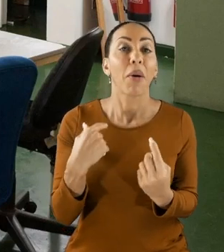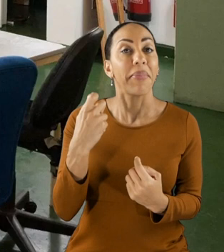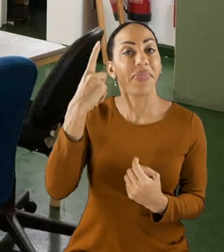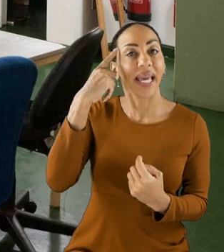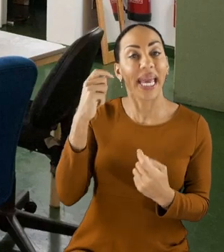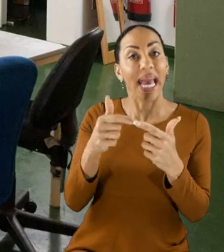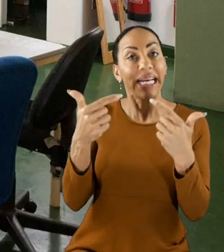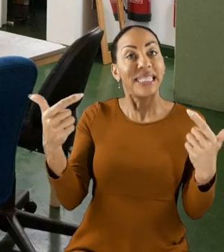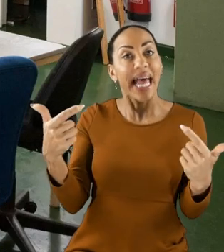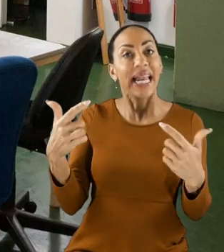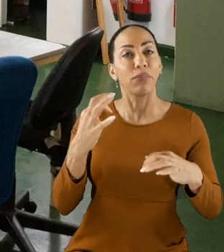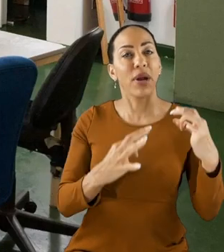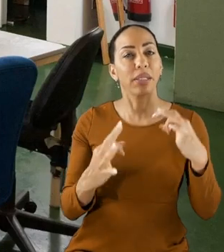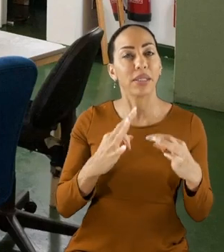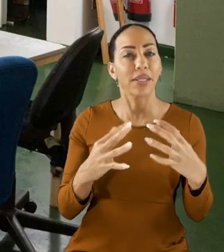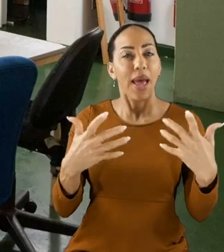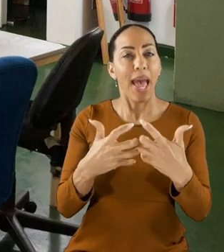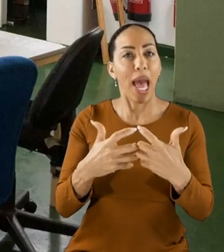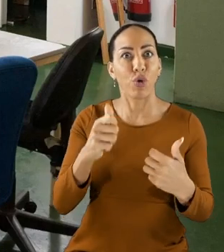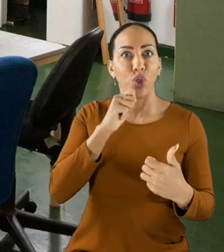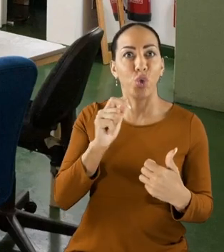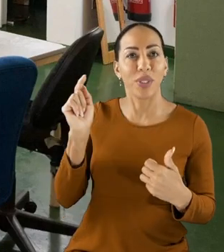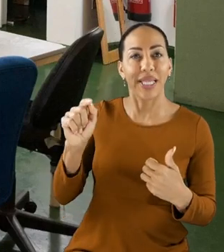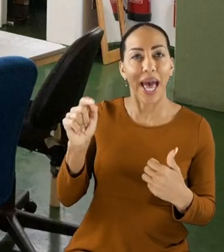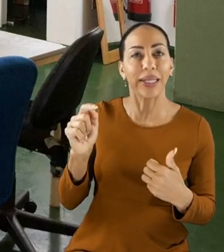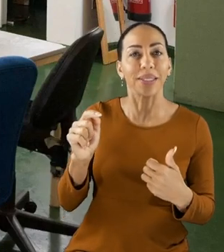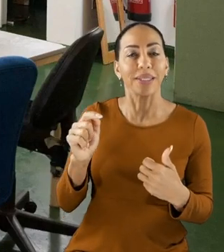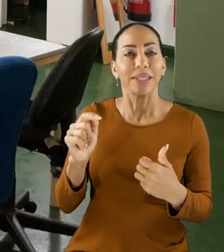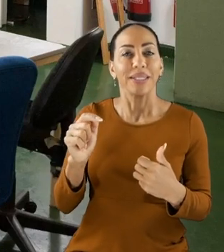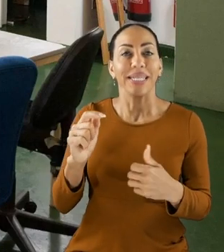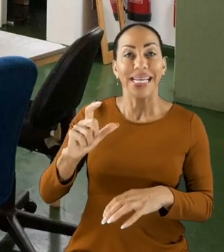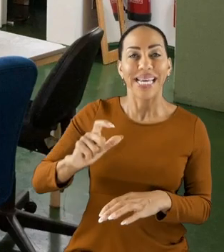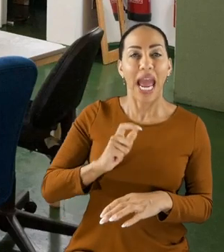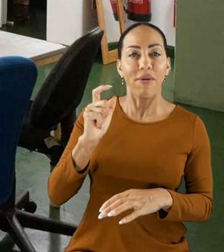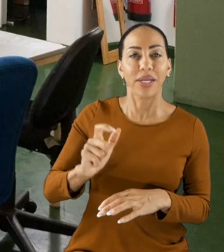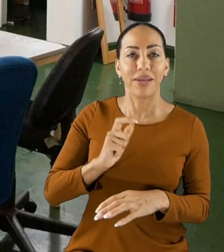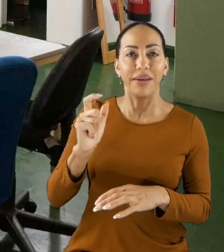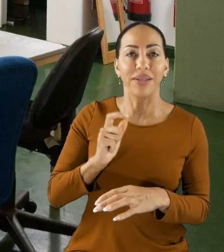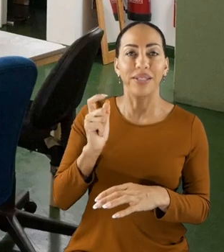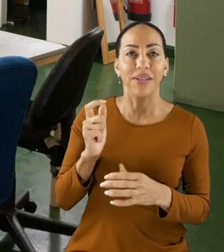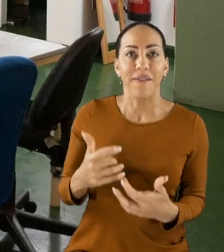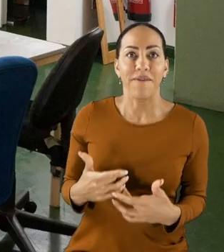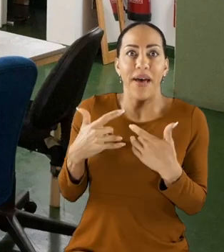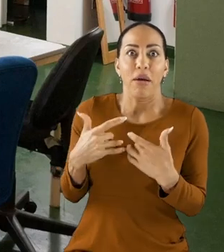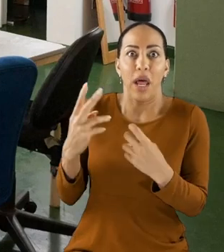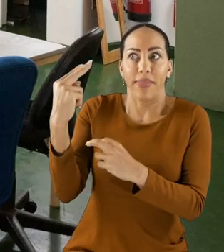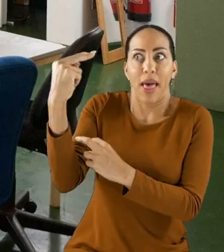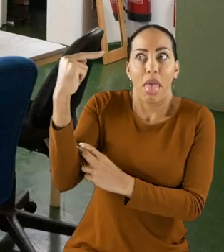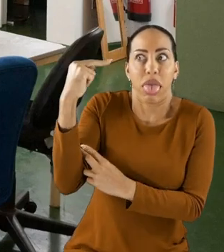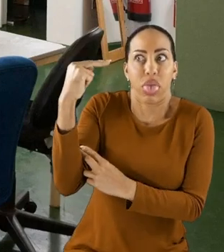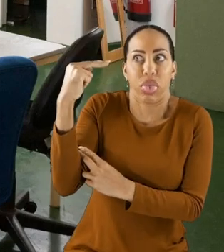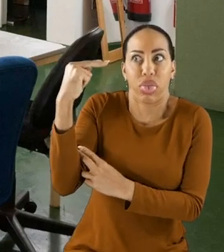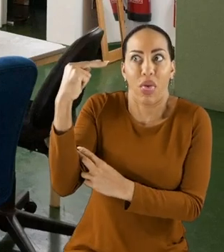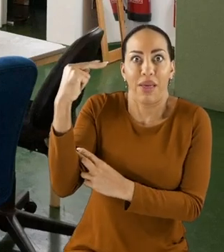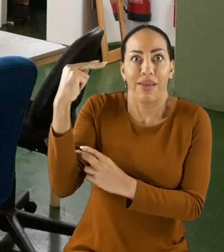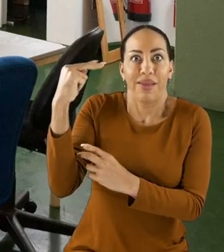how we can use this to really bring in that sense that the characters on stage are under that constant threat and under that